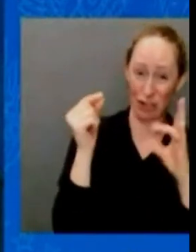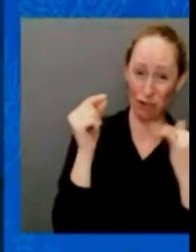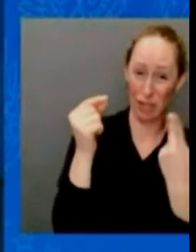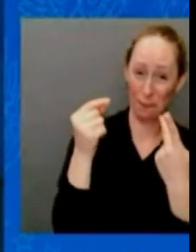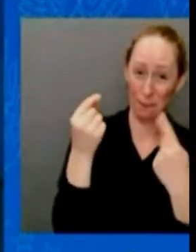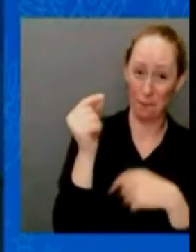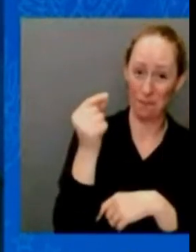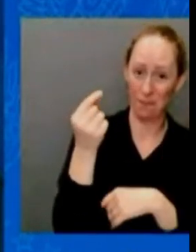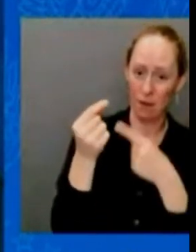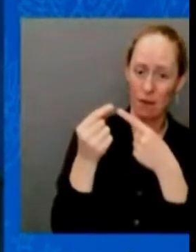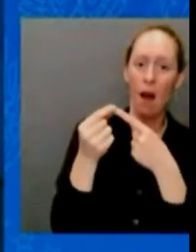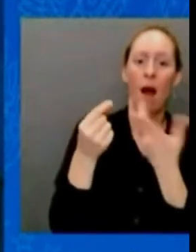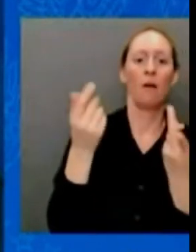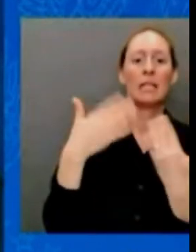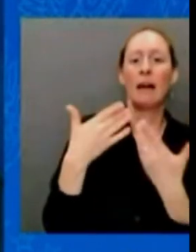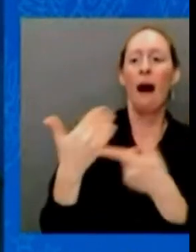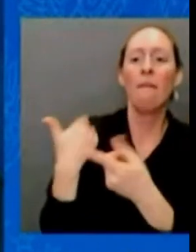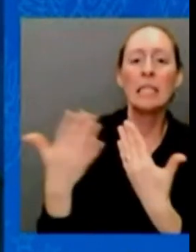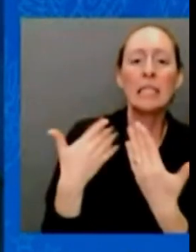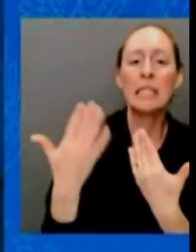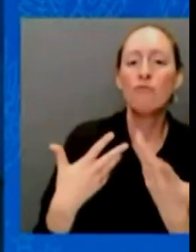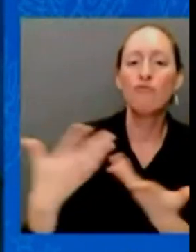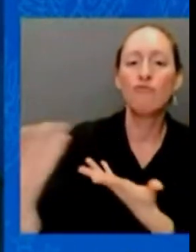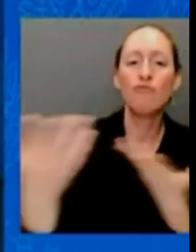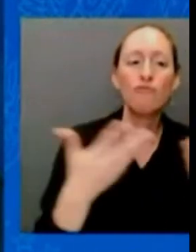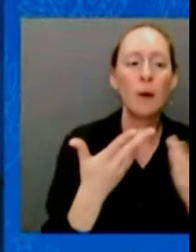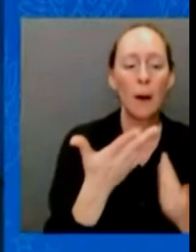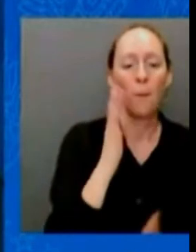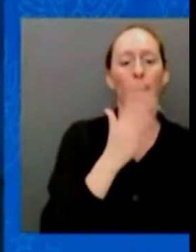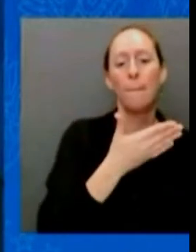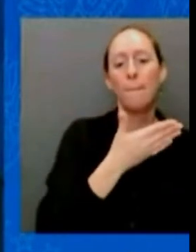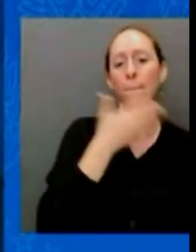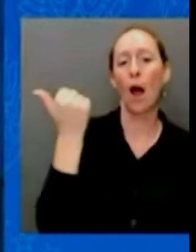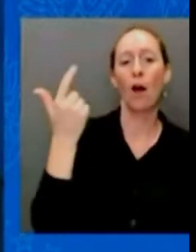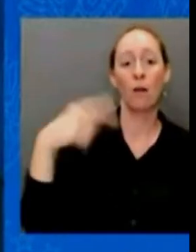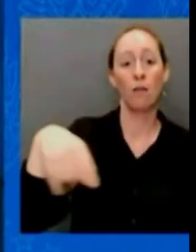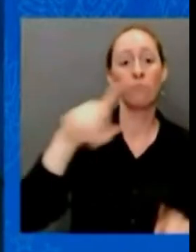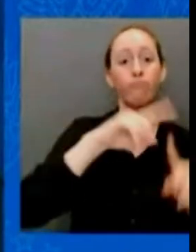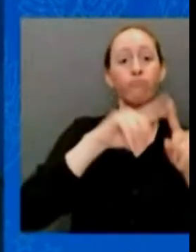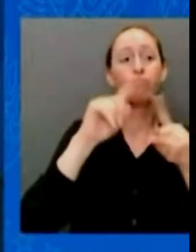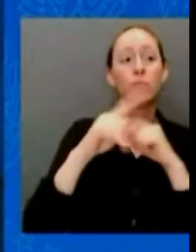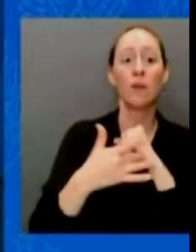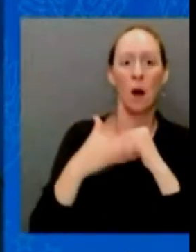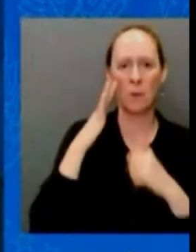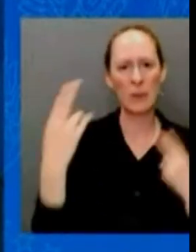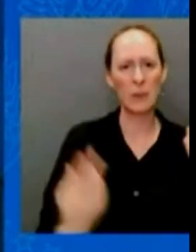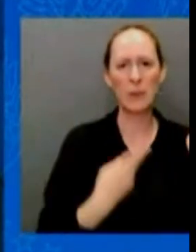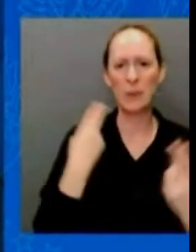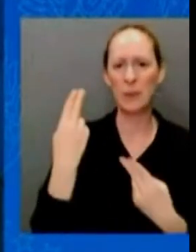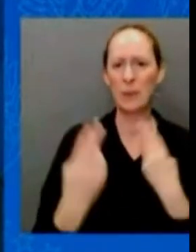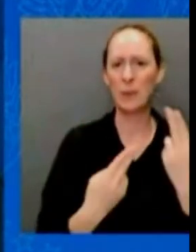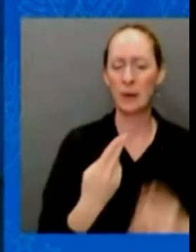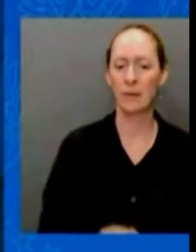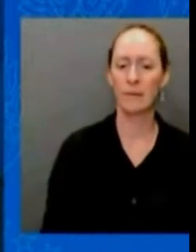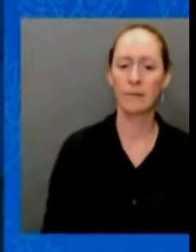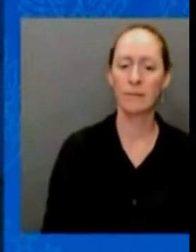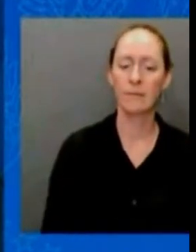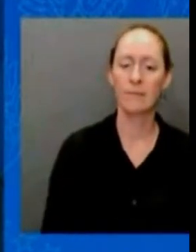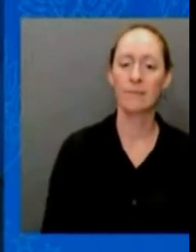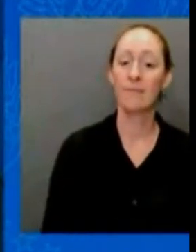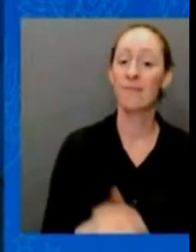today. Memory is also an essential component of critical infrastructure, including aerospace